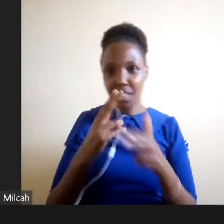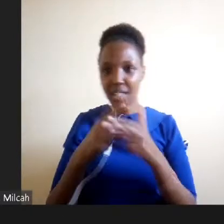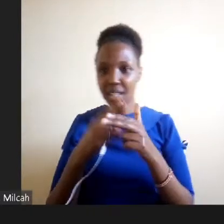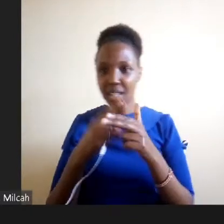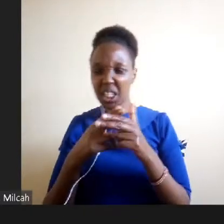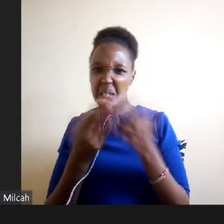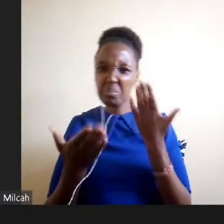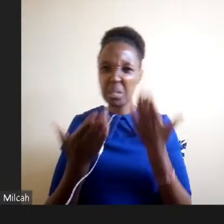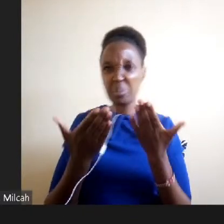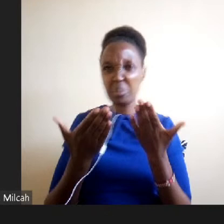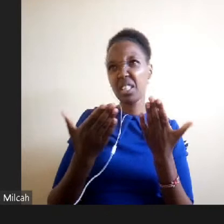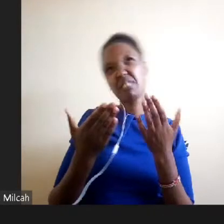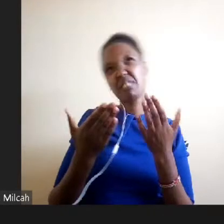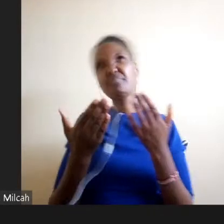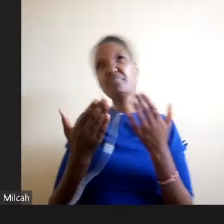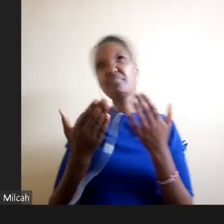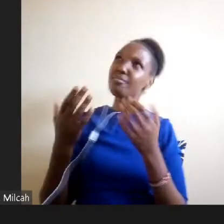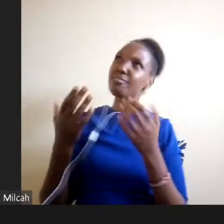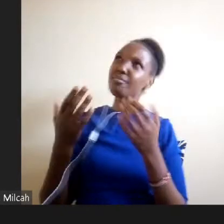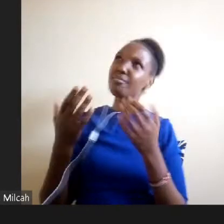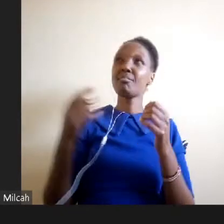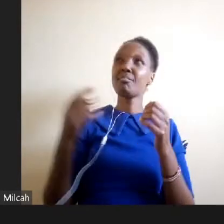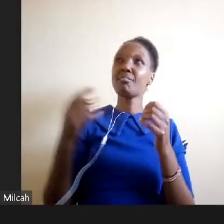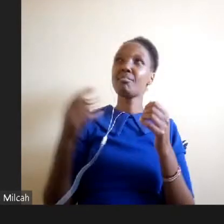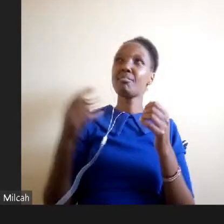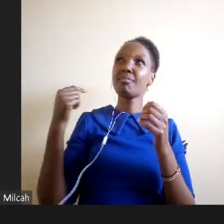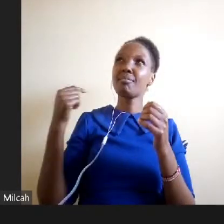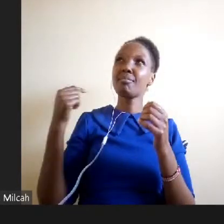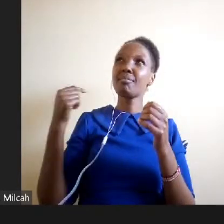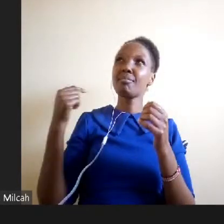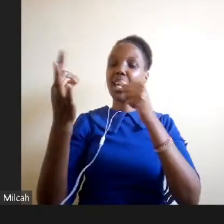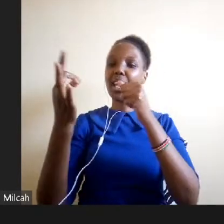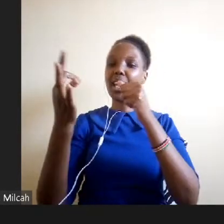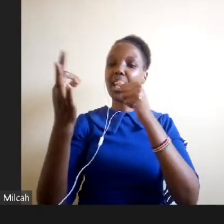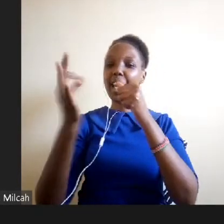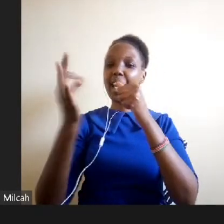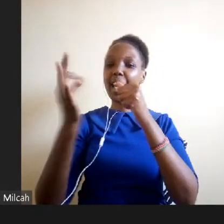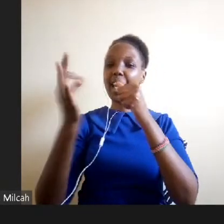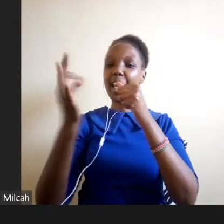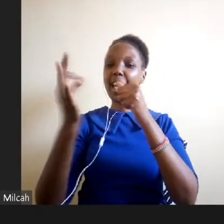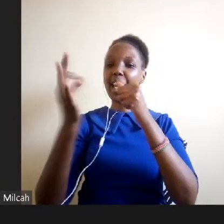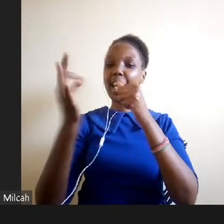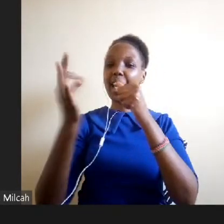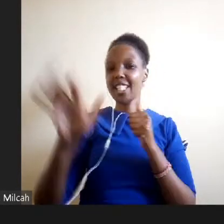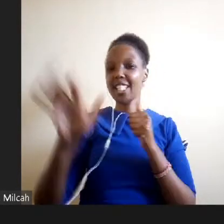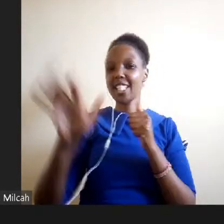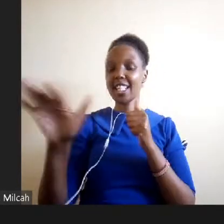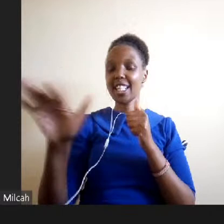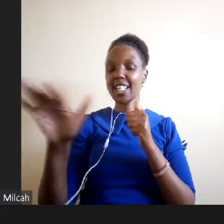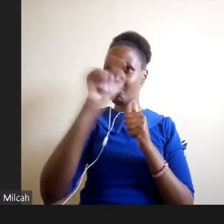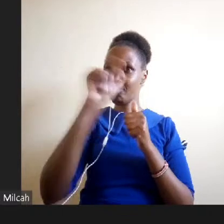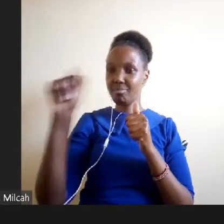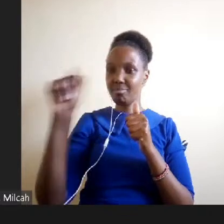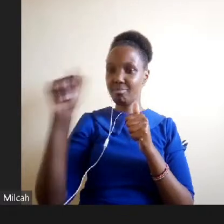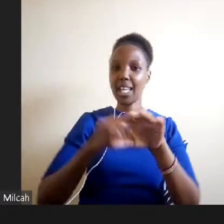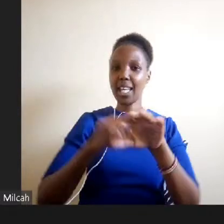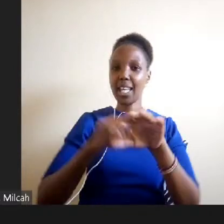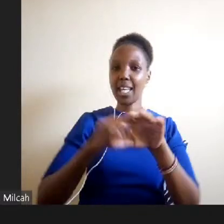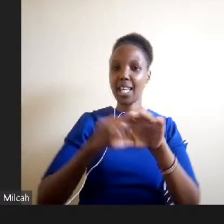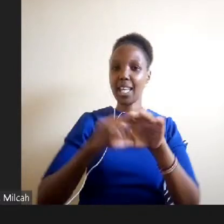like 8 characters. So they need to start having a password that is at least 8 characters long. That password must